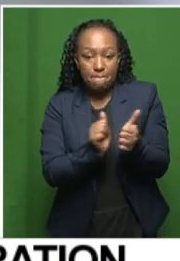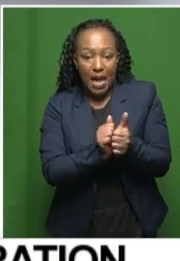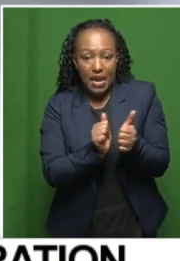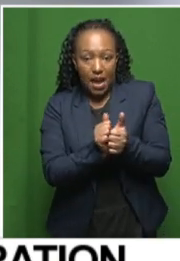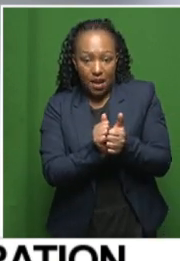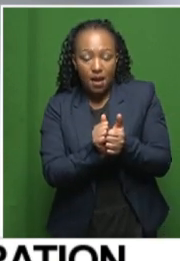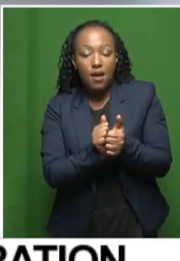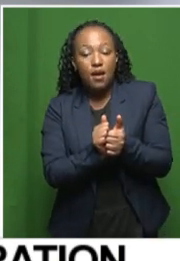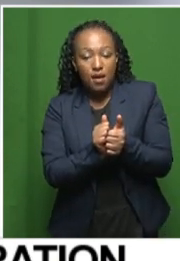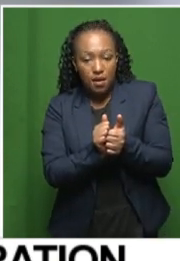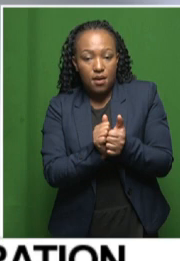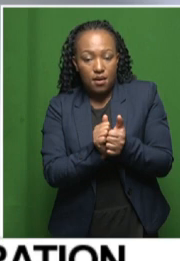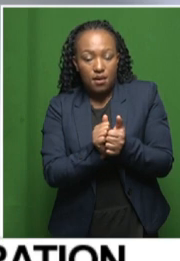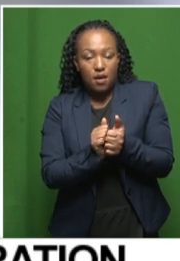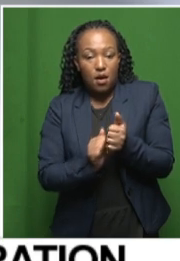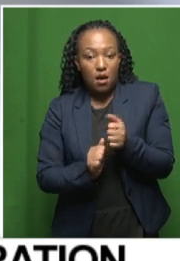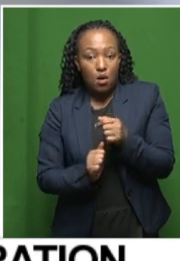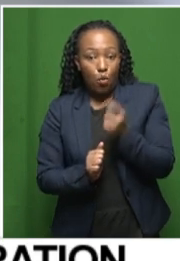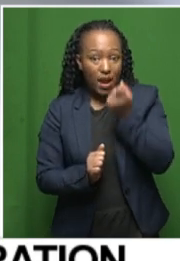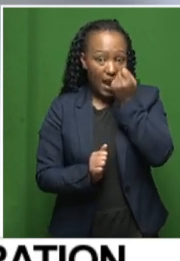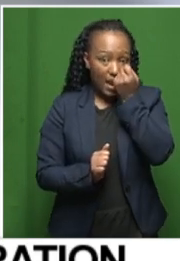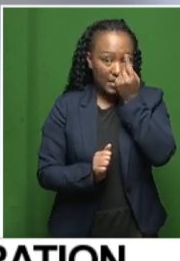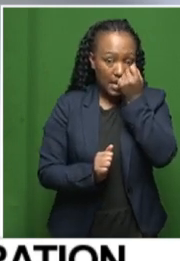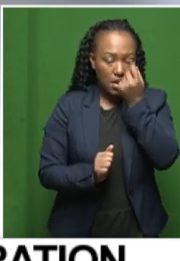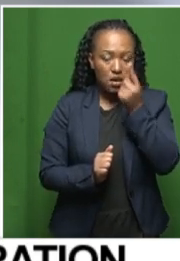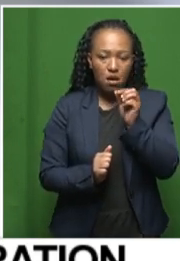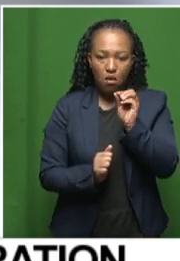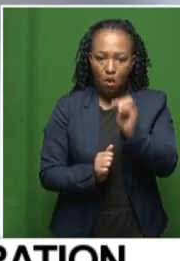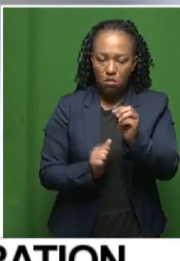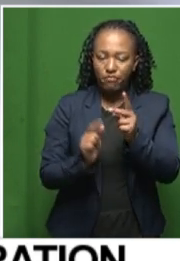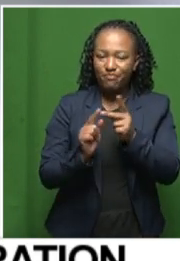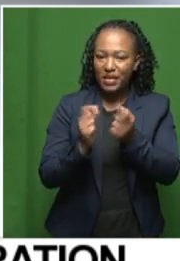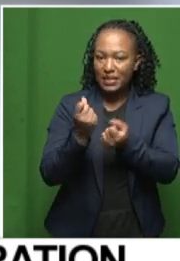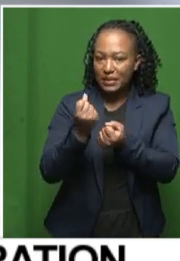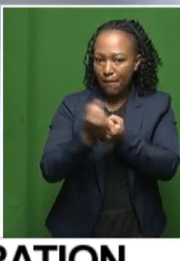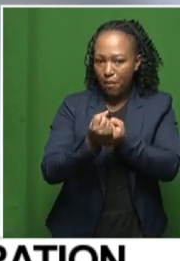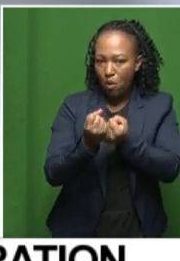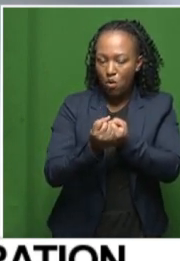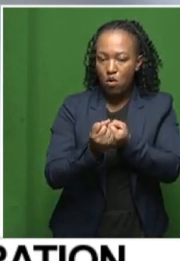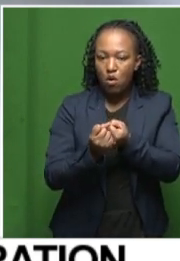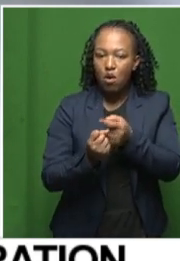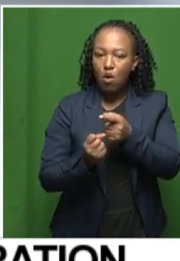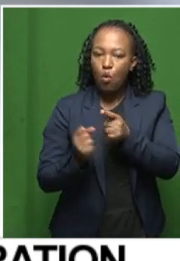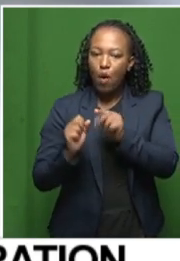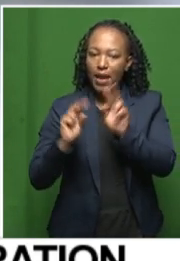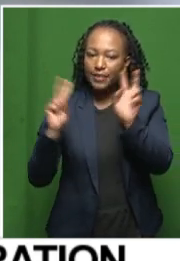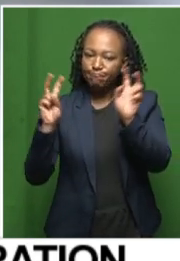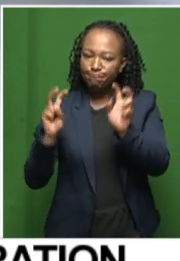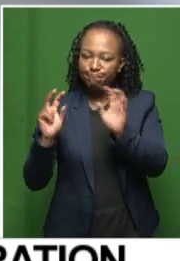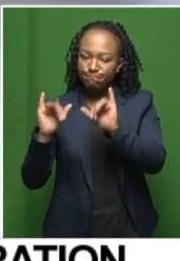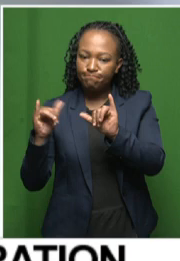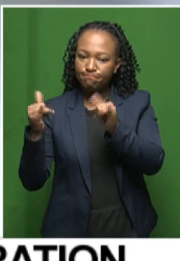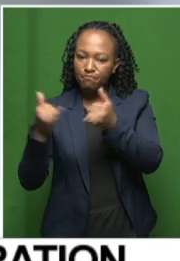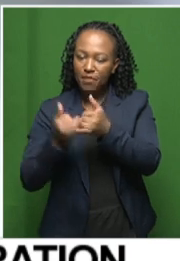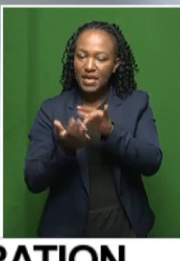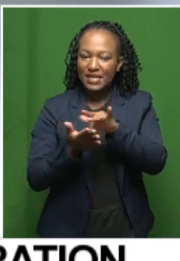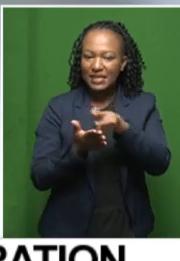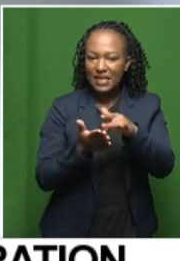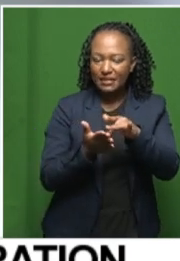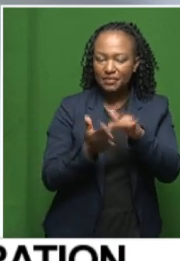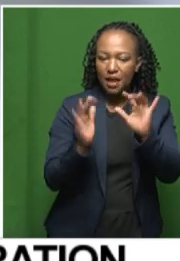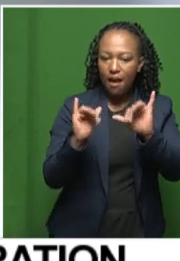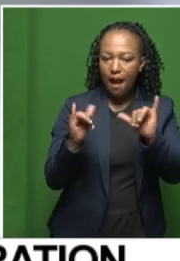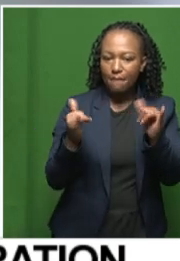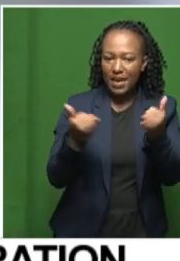understanding and the support that is enabled between the utilities and the decentralized renewable energy